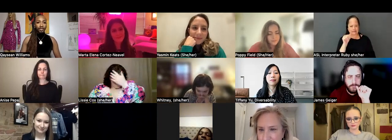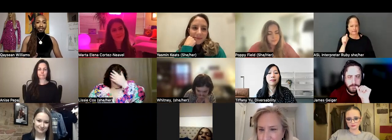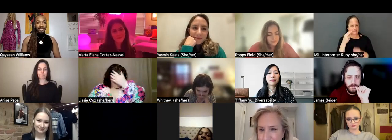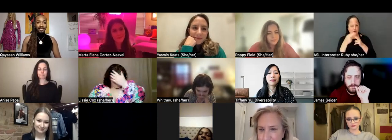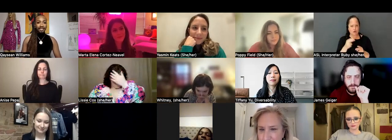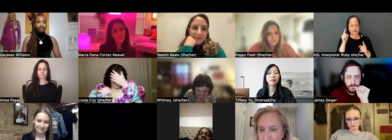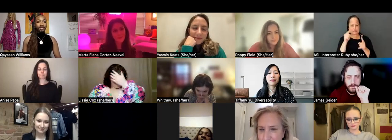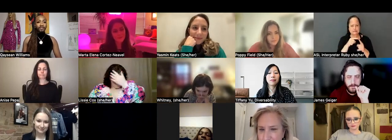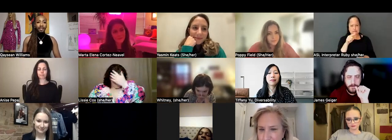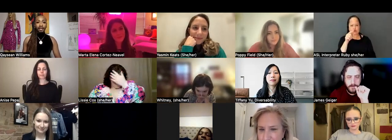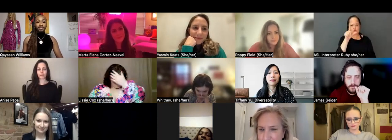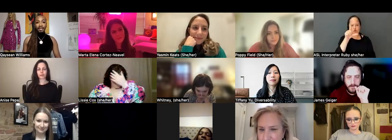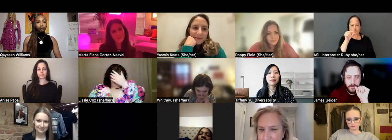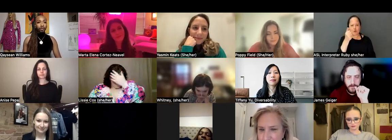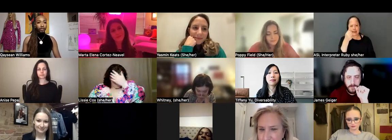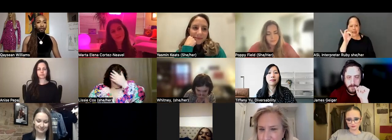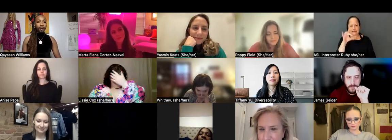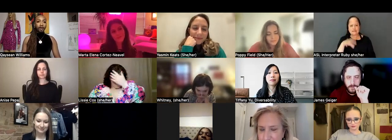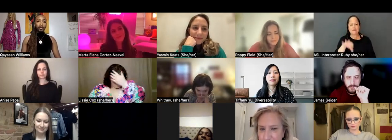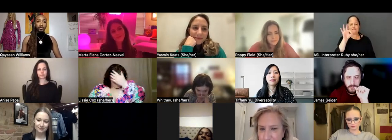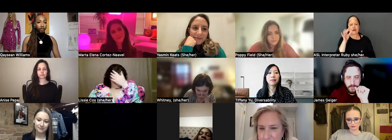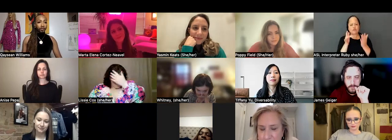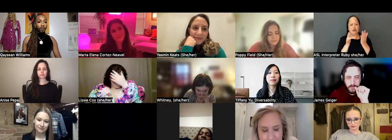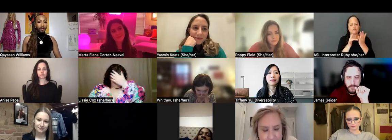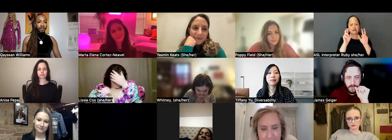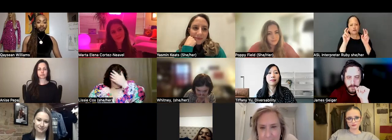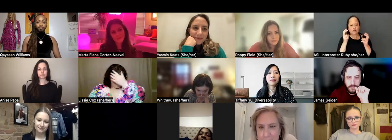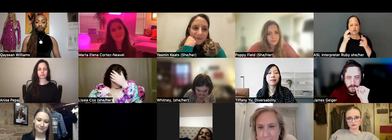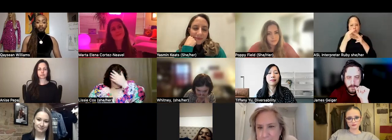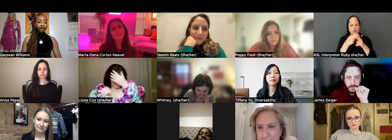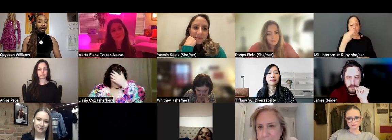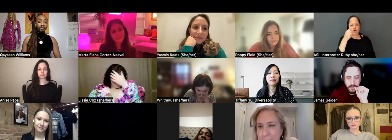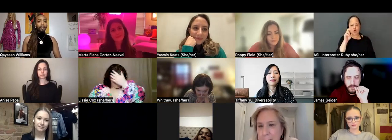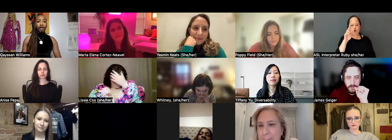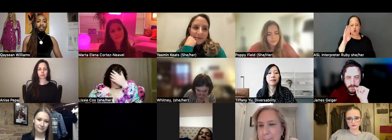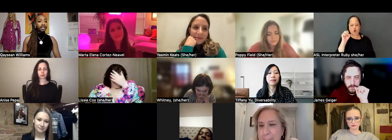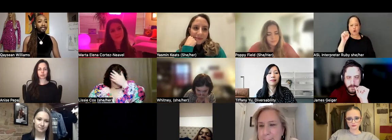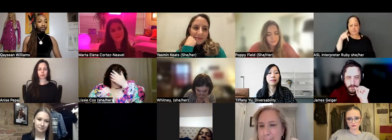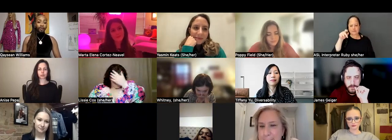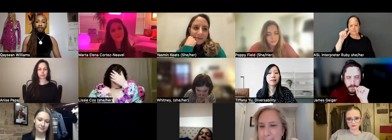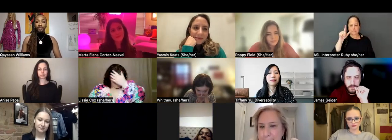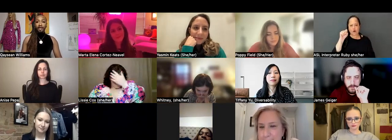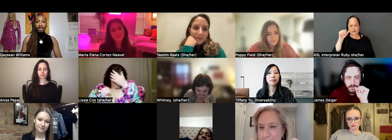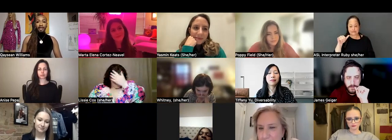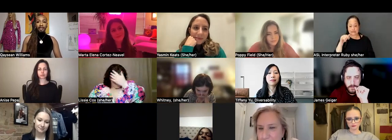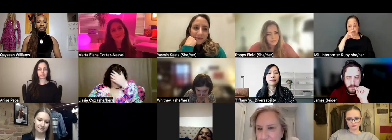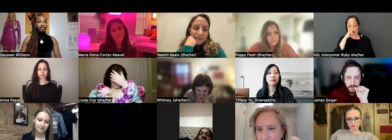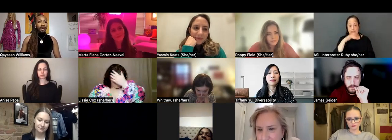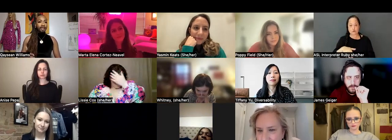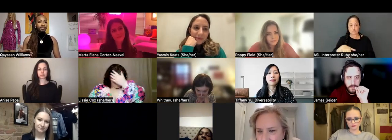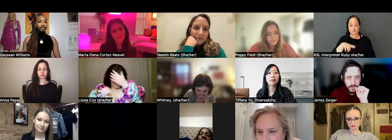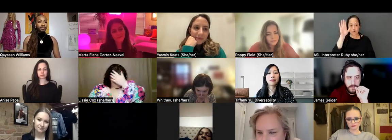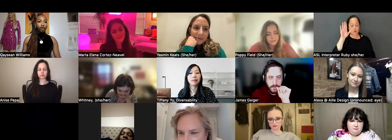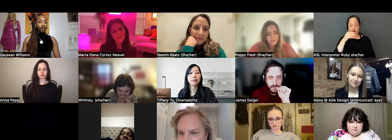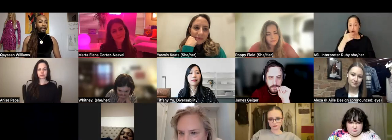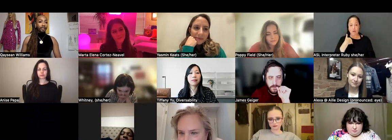about 2018 when I found out a technical term, which is Erb's palsy. So as a kid growing up and